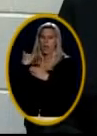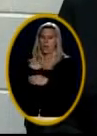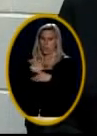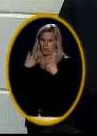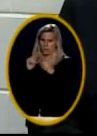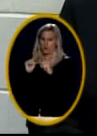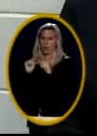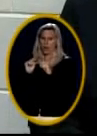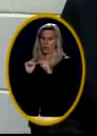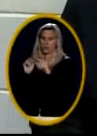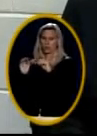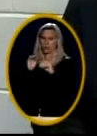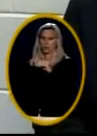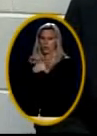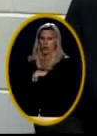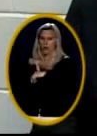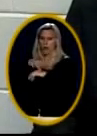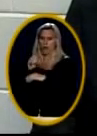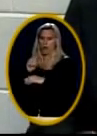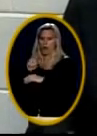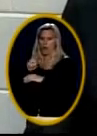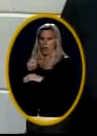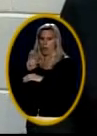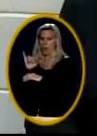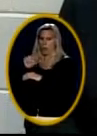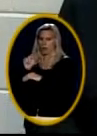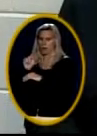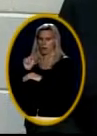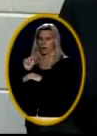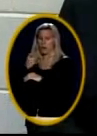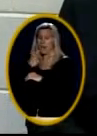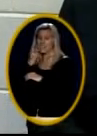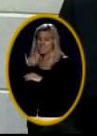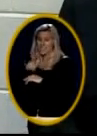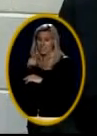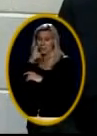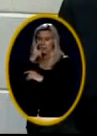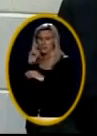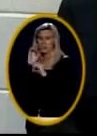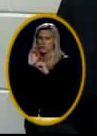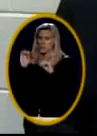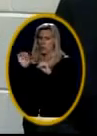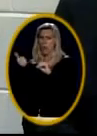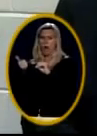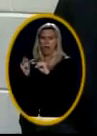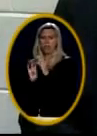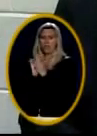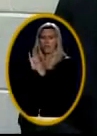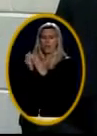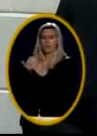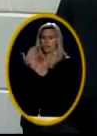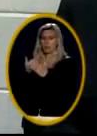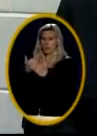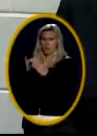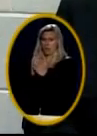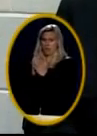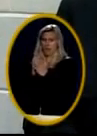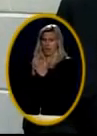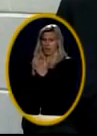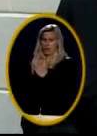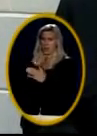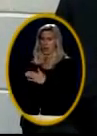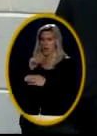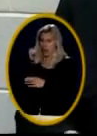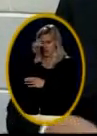to put in Earth orbit. And I say that because there was no other preceding flights that were unmanned. It was the